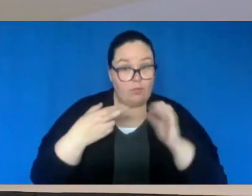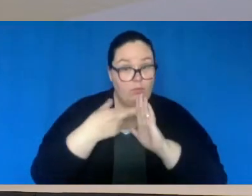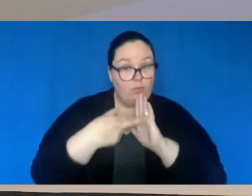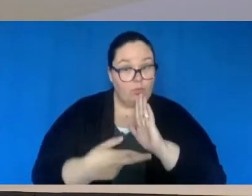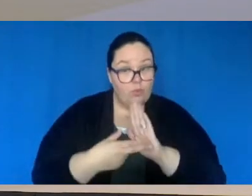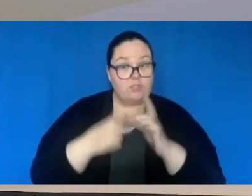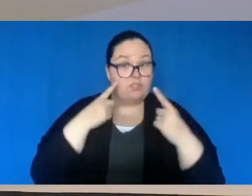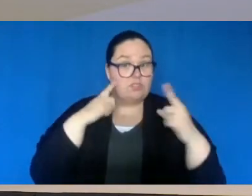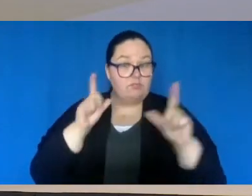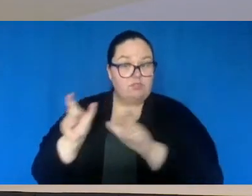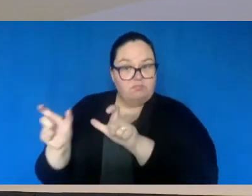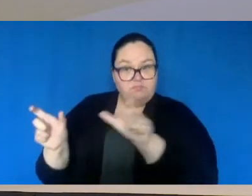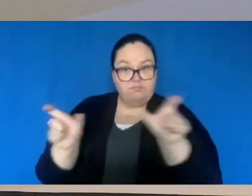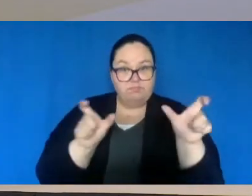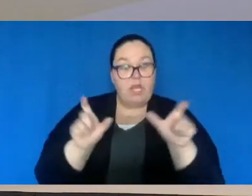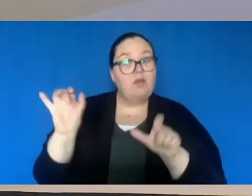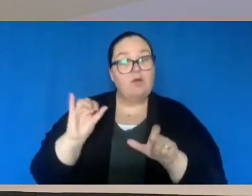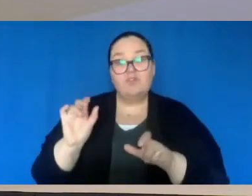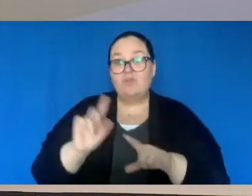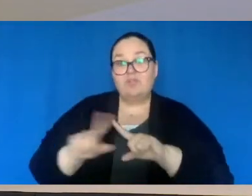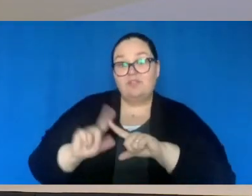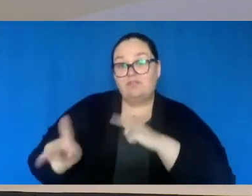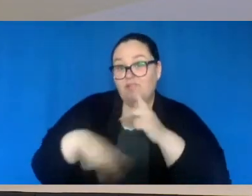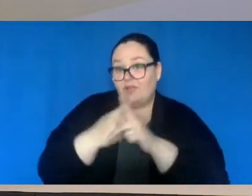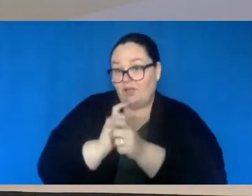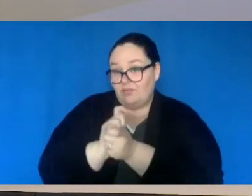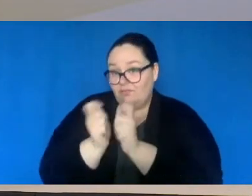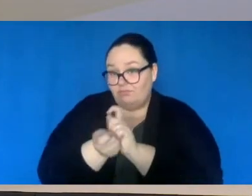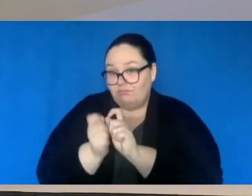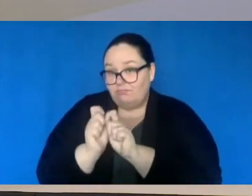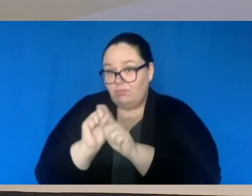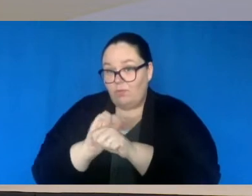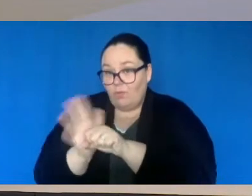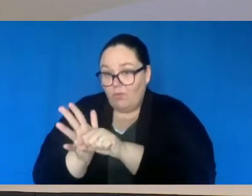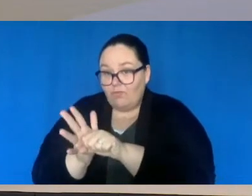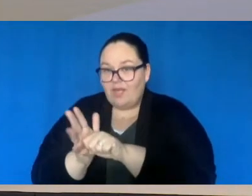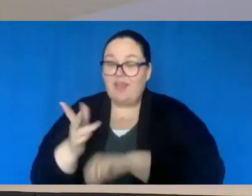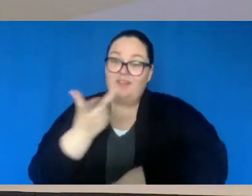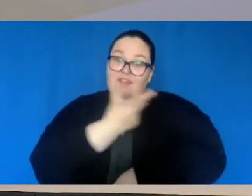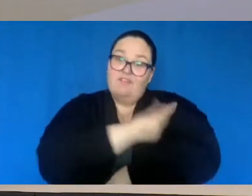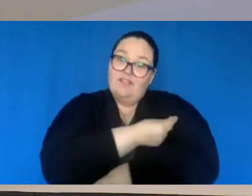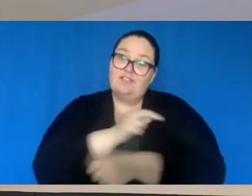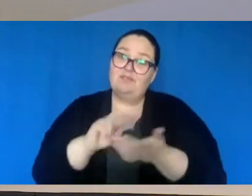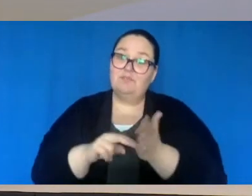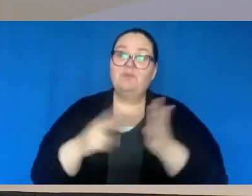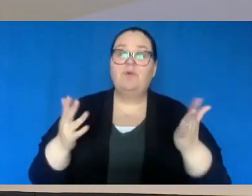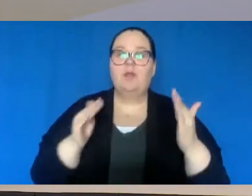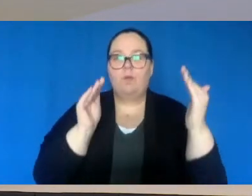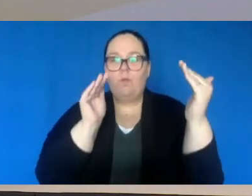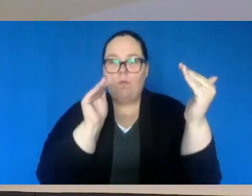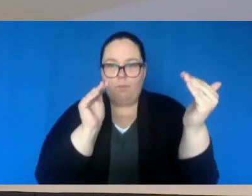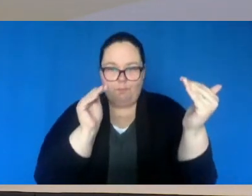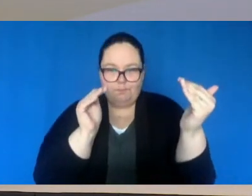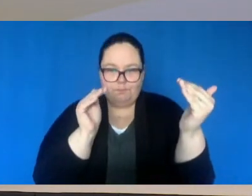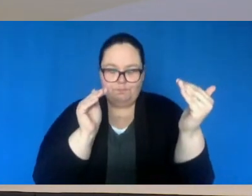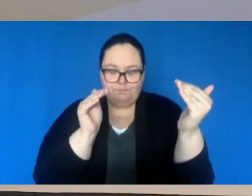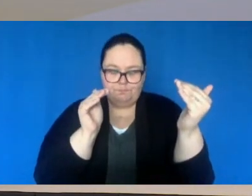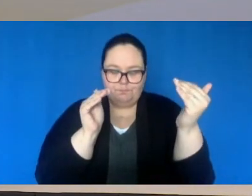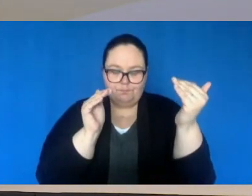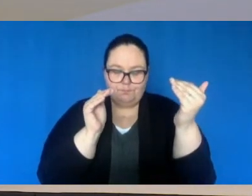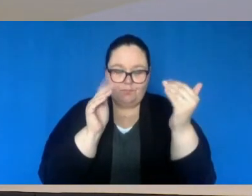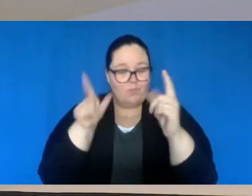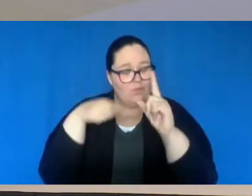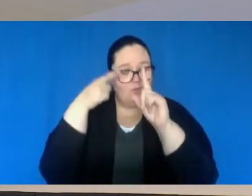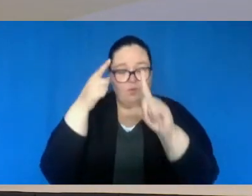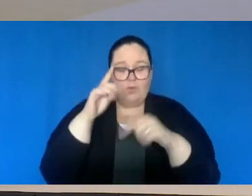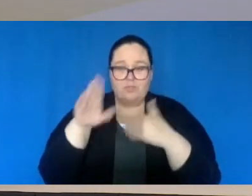virus, including the variants of concern, and the vaccine is a sign of hope. We are in a race to get island residents fully